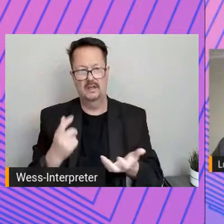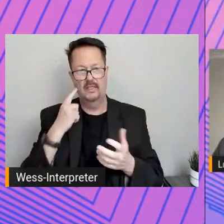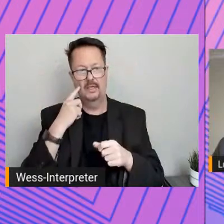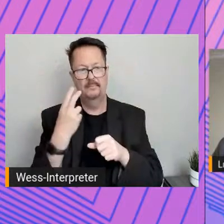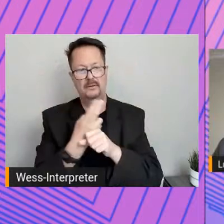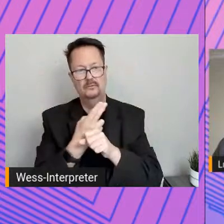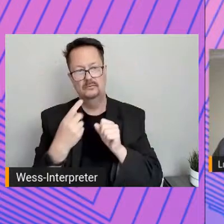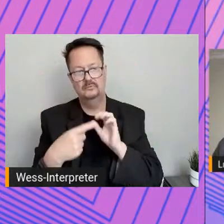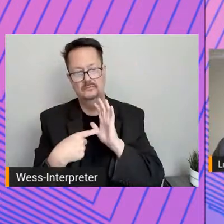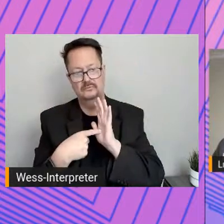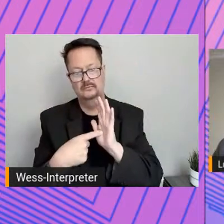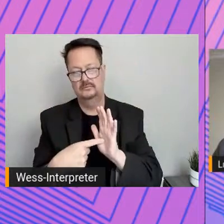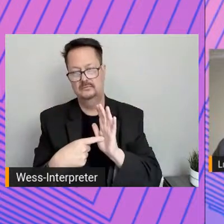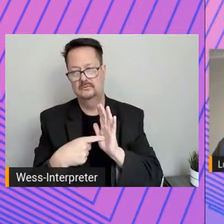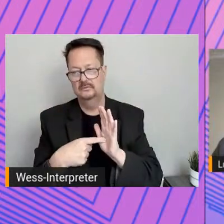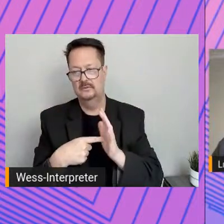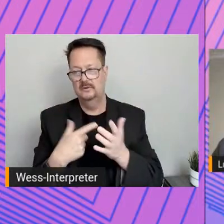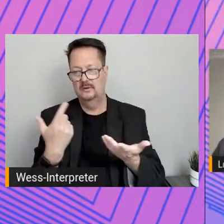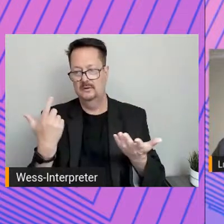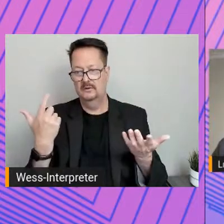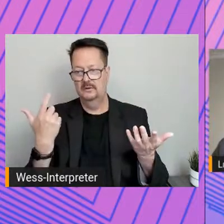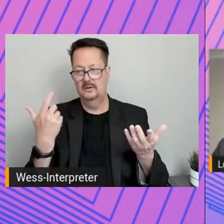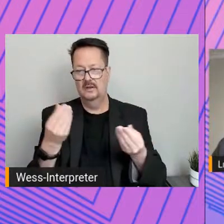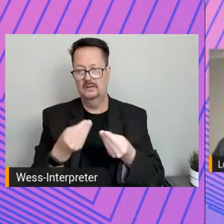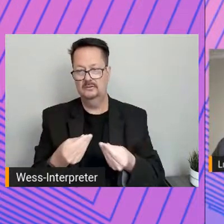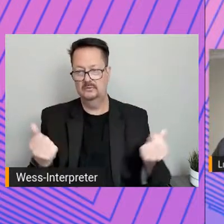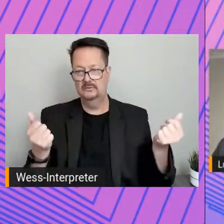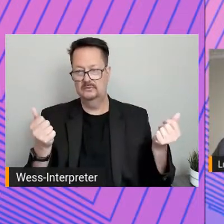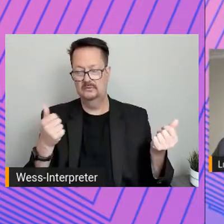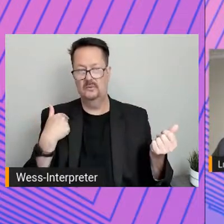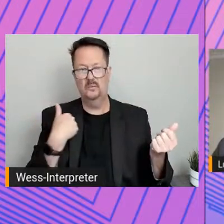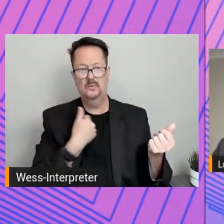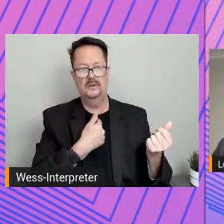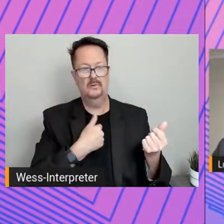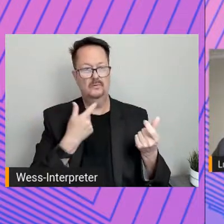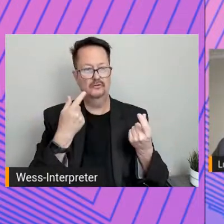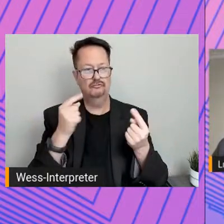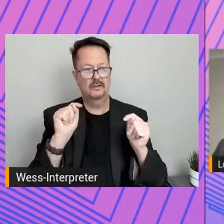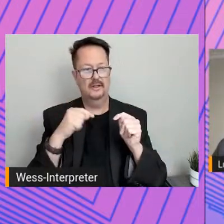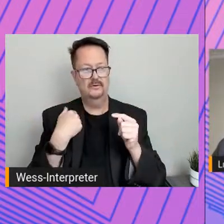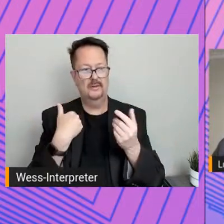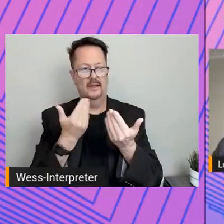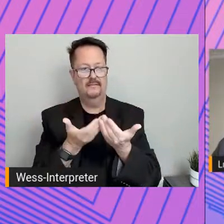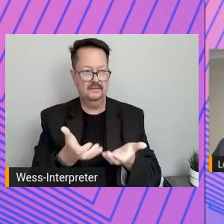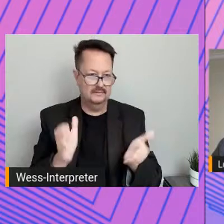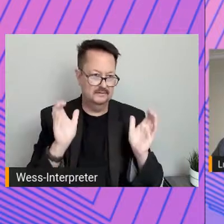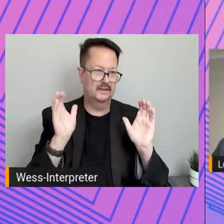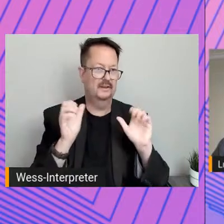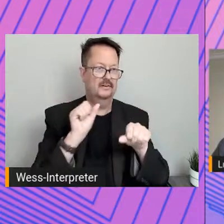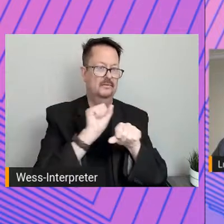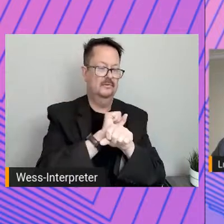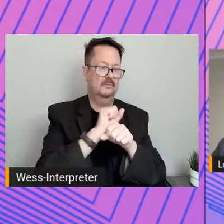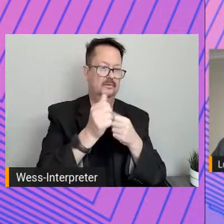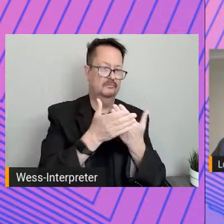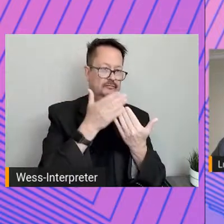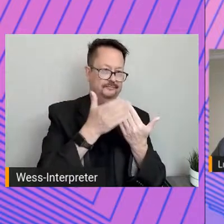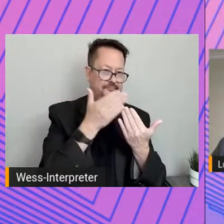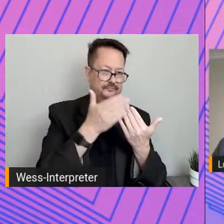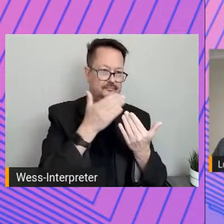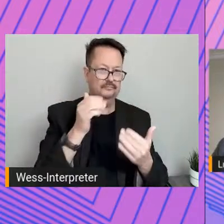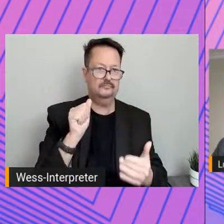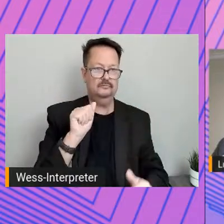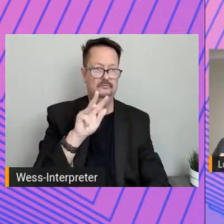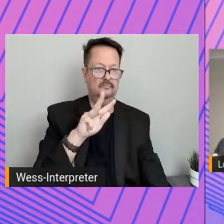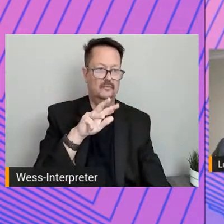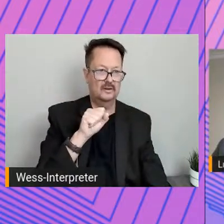example of a solution where we were trying to make sure we had container workloads running privately in the AWS network.